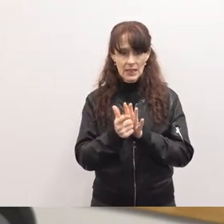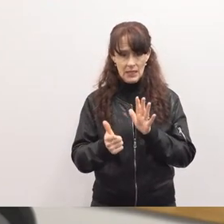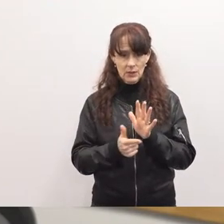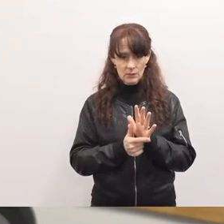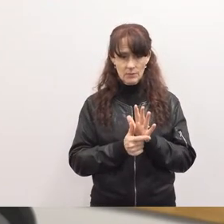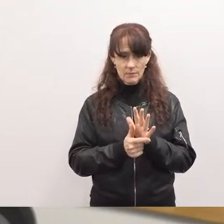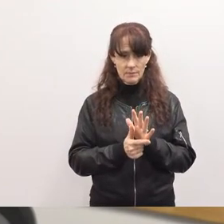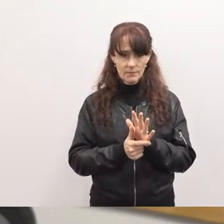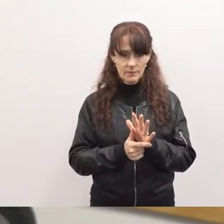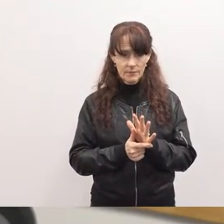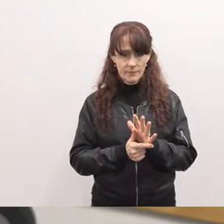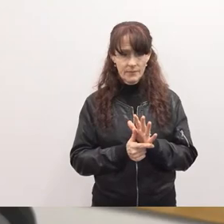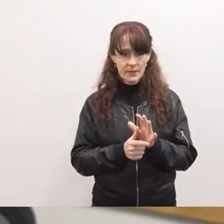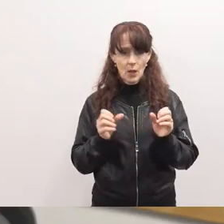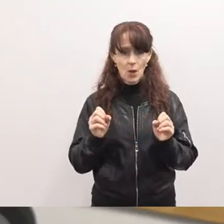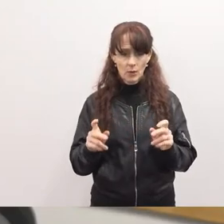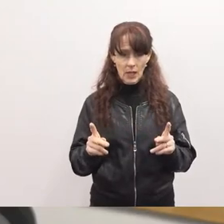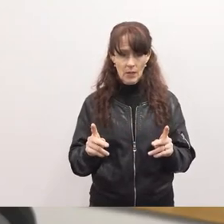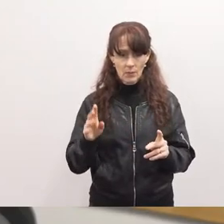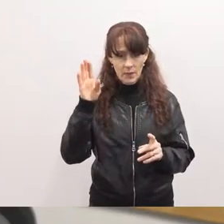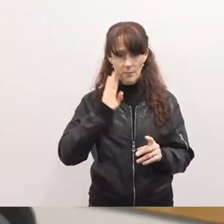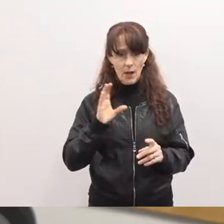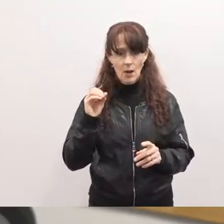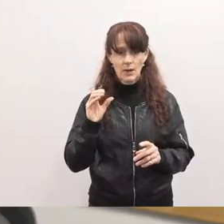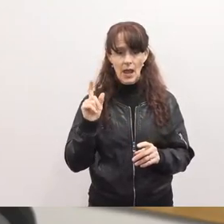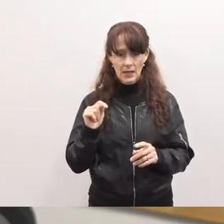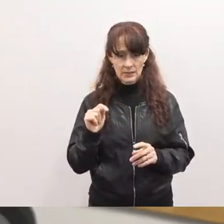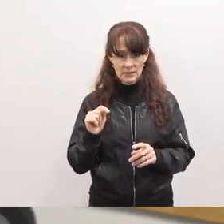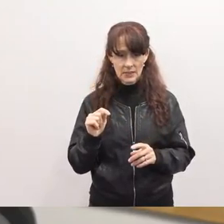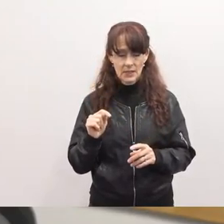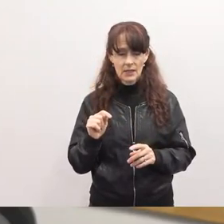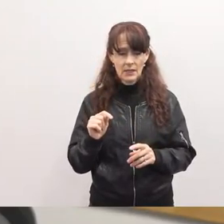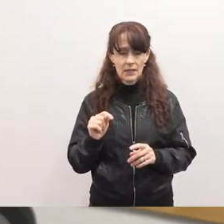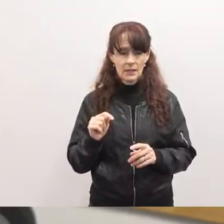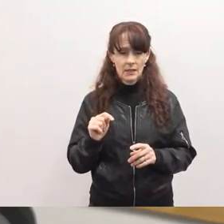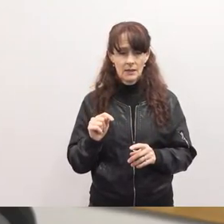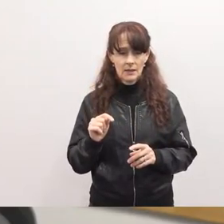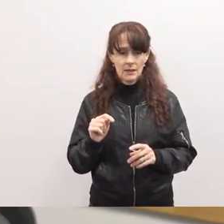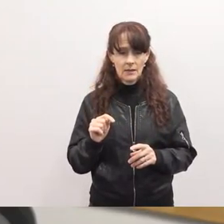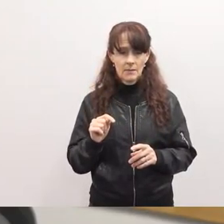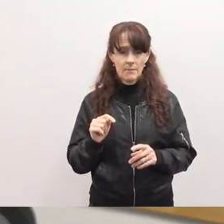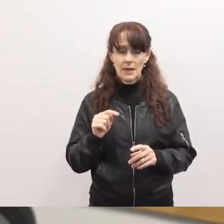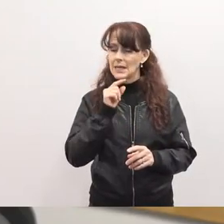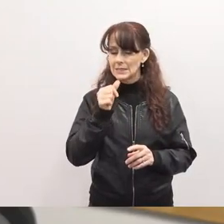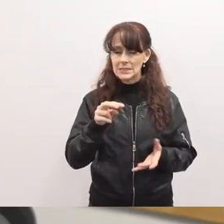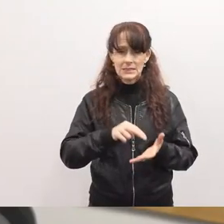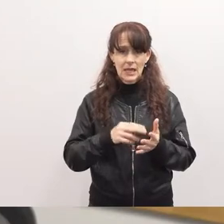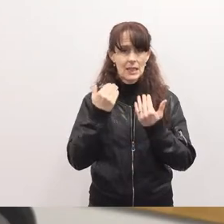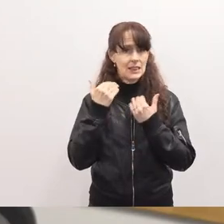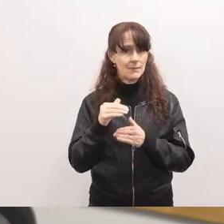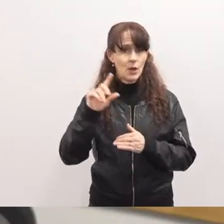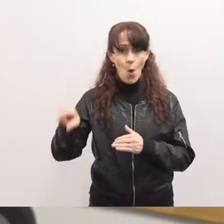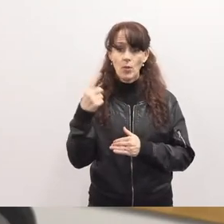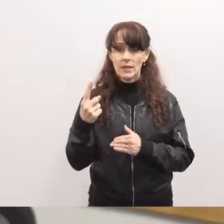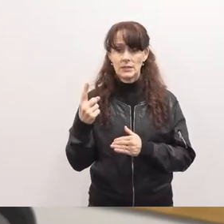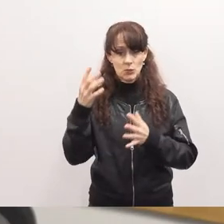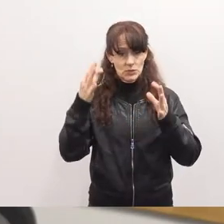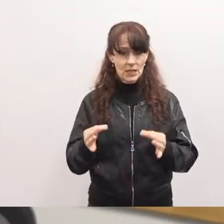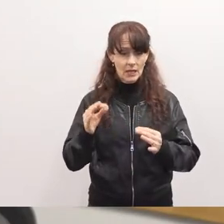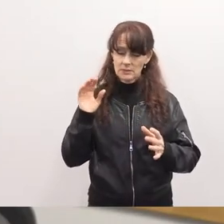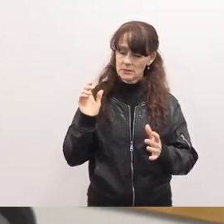that's okay with the Brown Act. But it doesn't say that you can only hold it to 30 minutes. So for instance, if the board